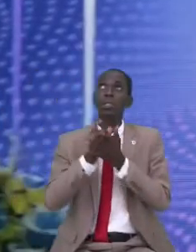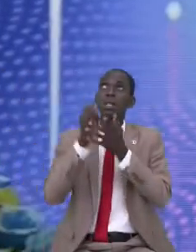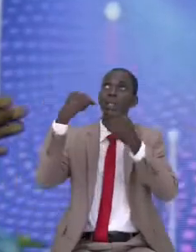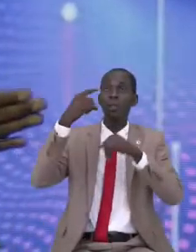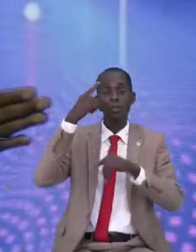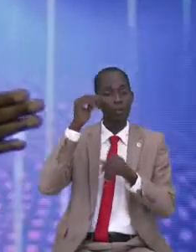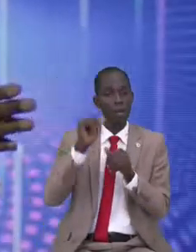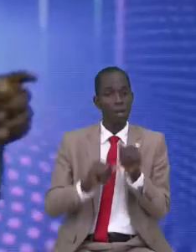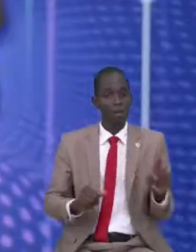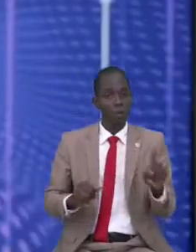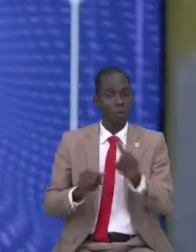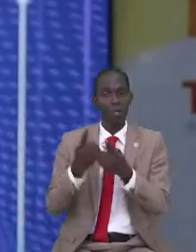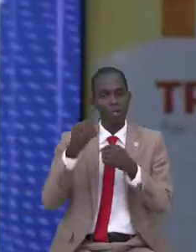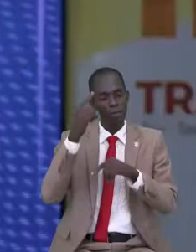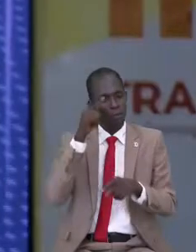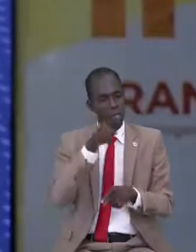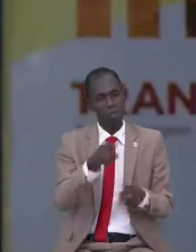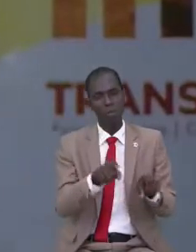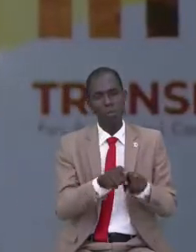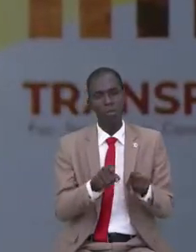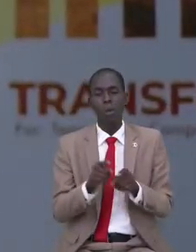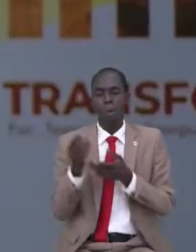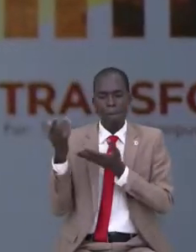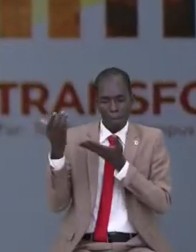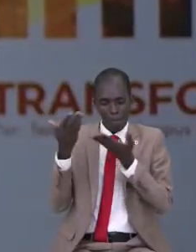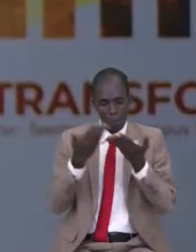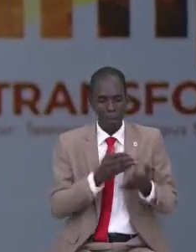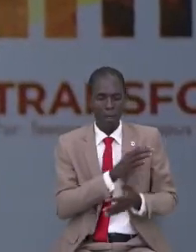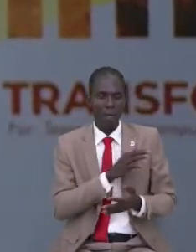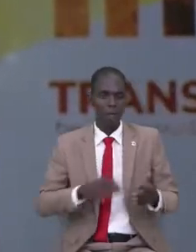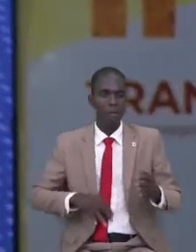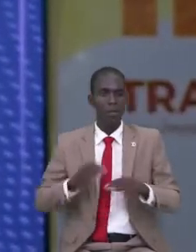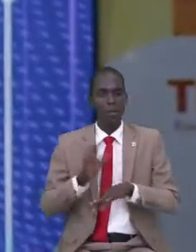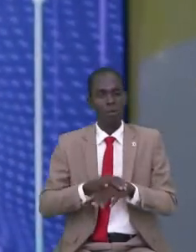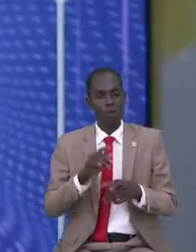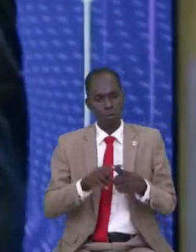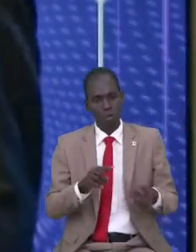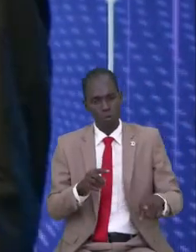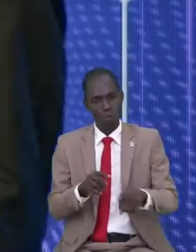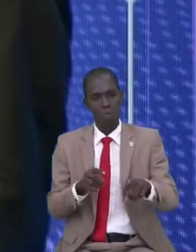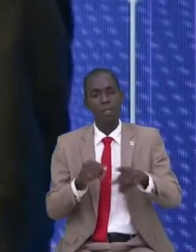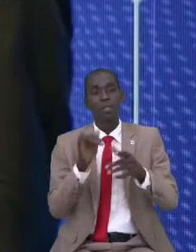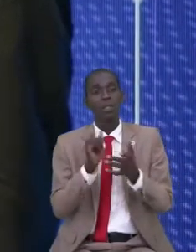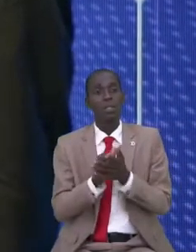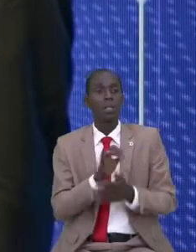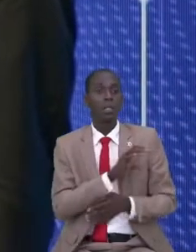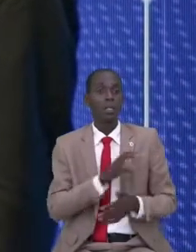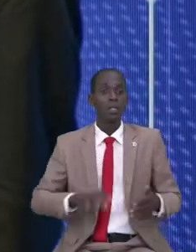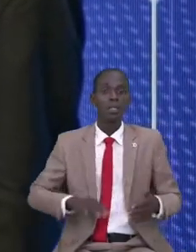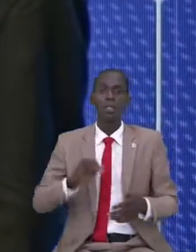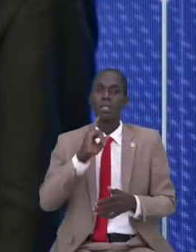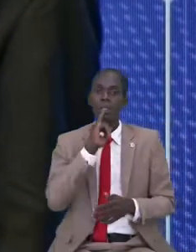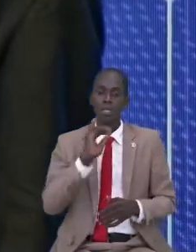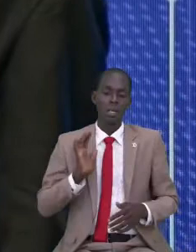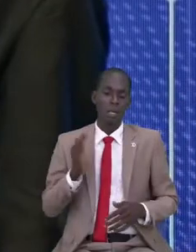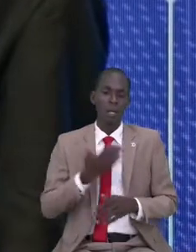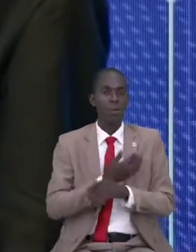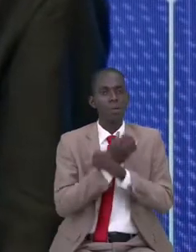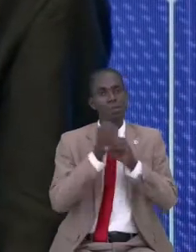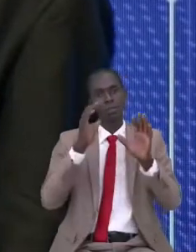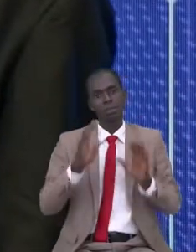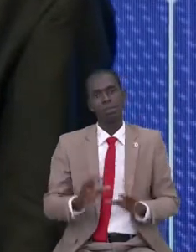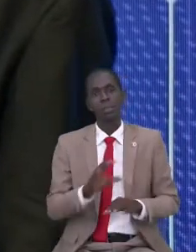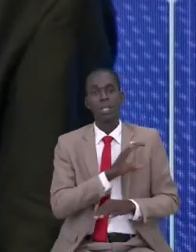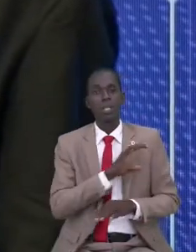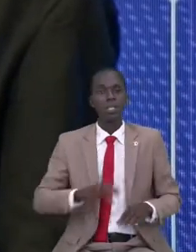and came for them. Bring Christ unto them, that Christ is our Savior. Christ